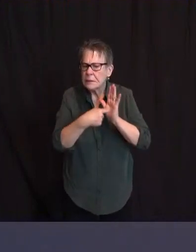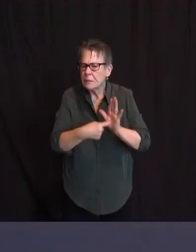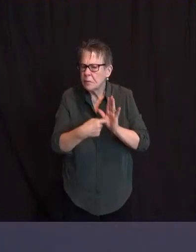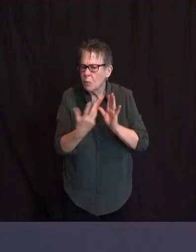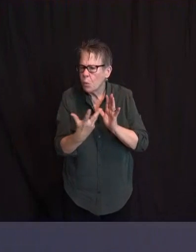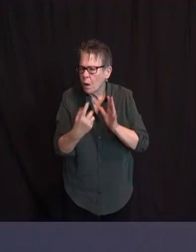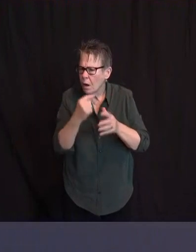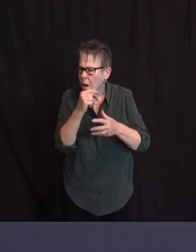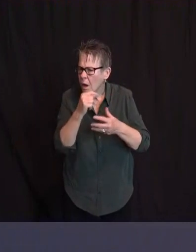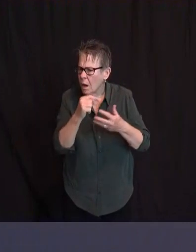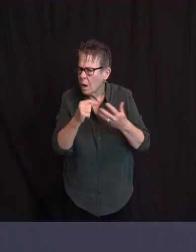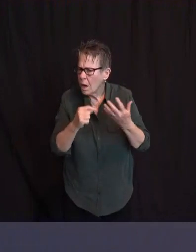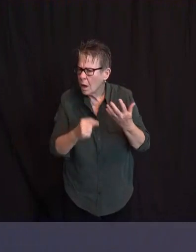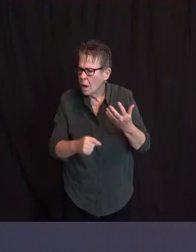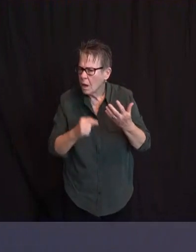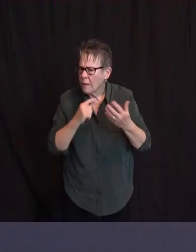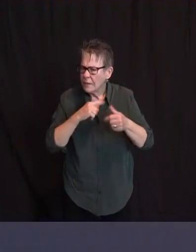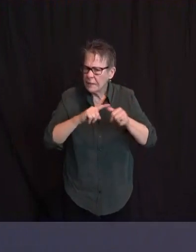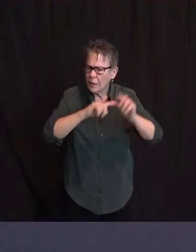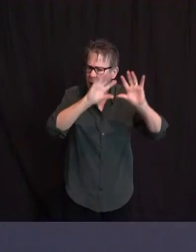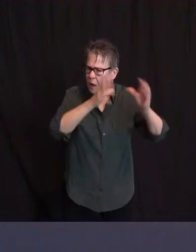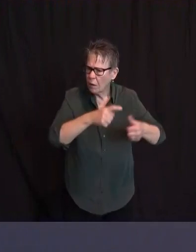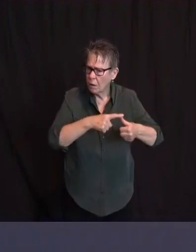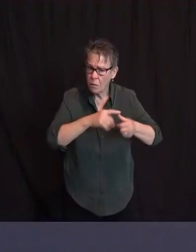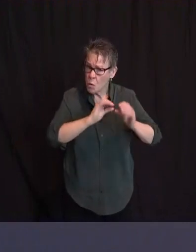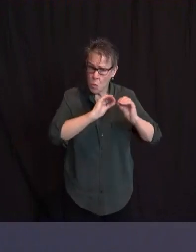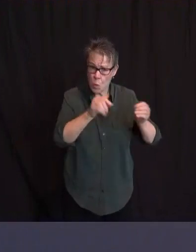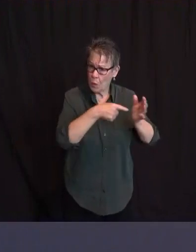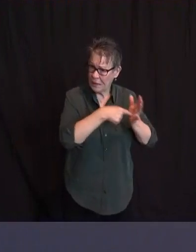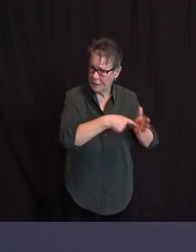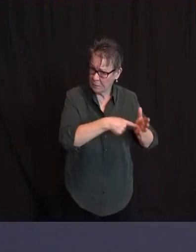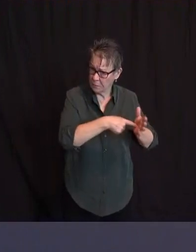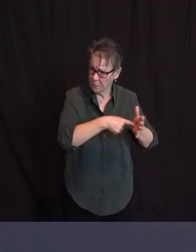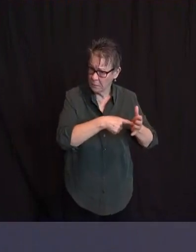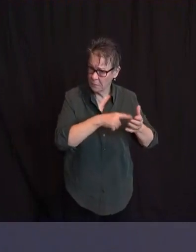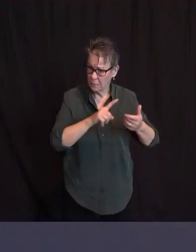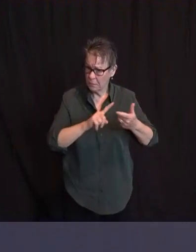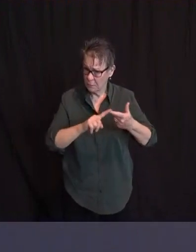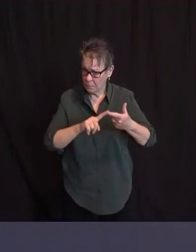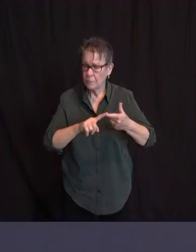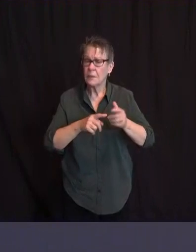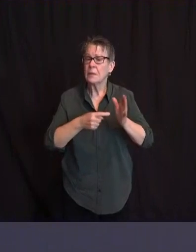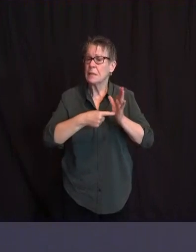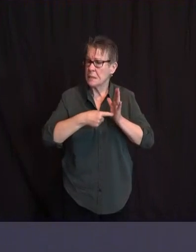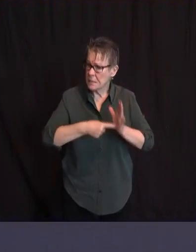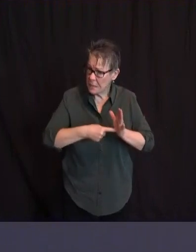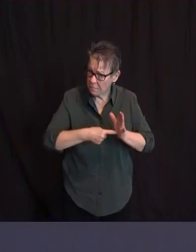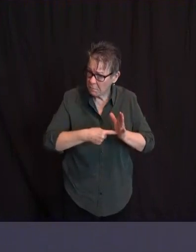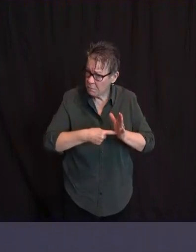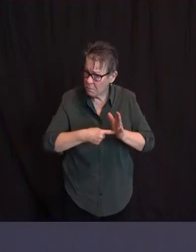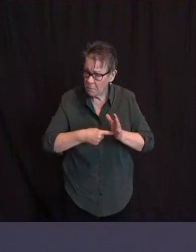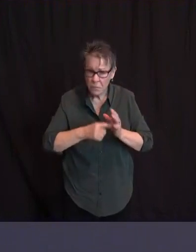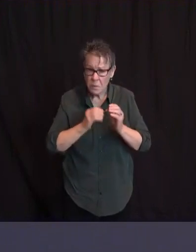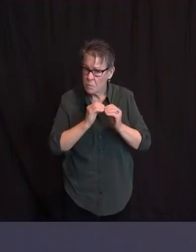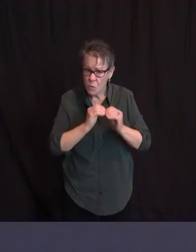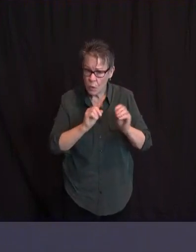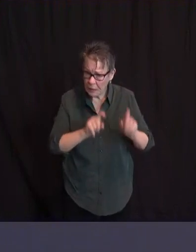COVID-19; symptomatic and test positive; and positive transfers in or back from an acute care hospital.